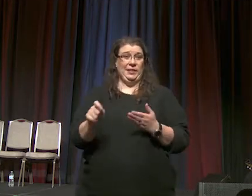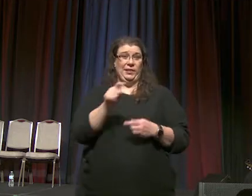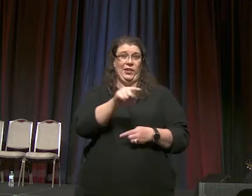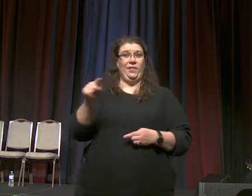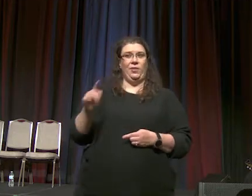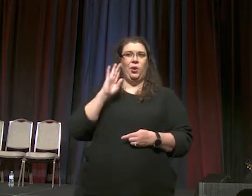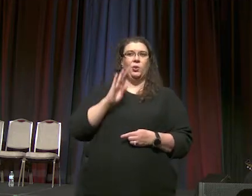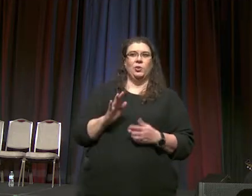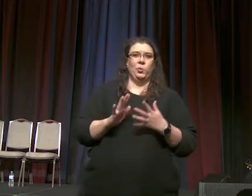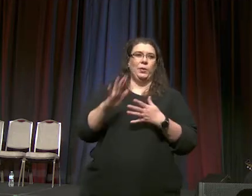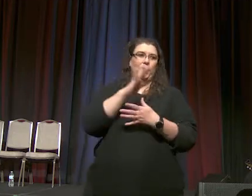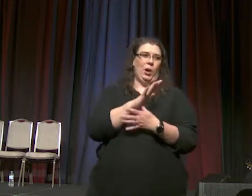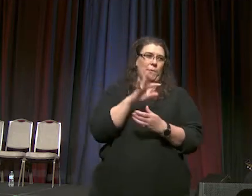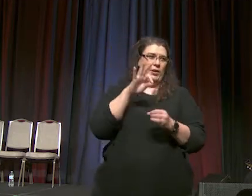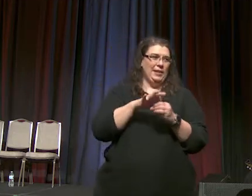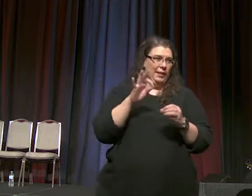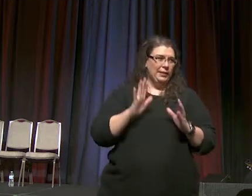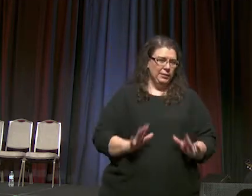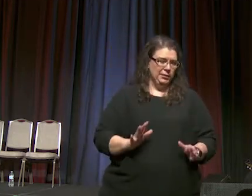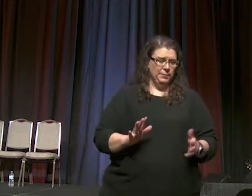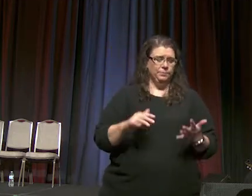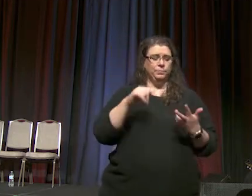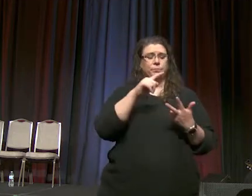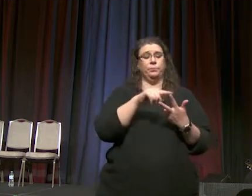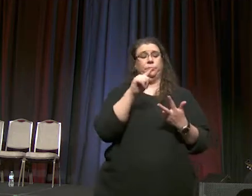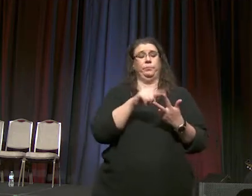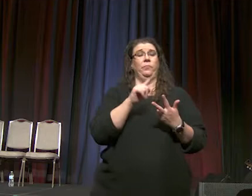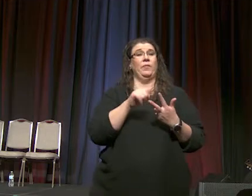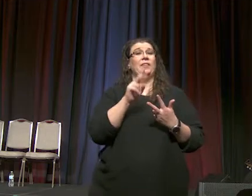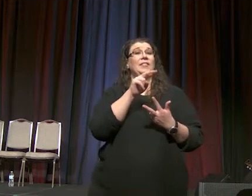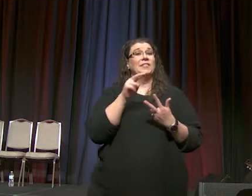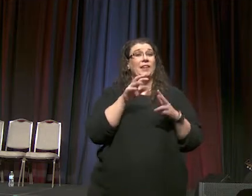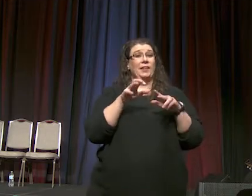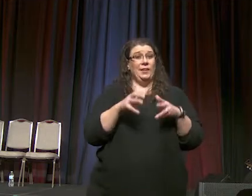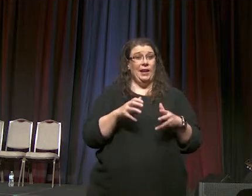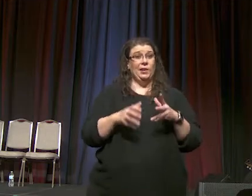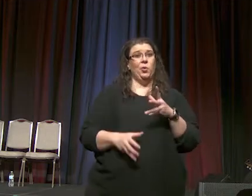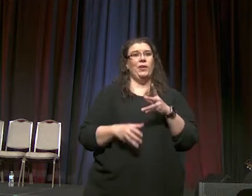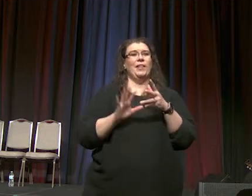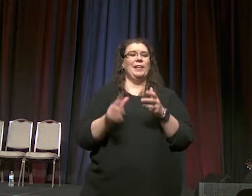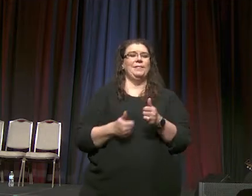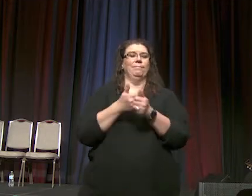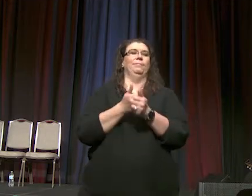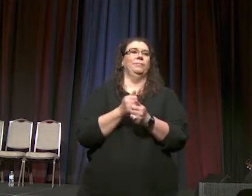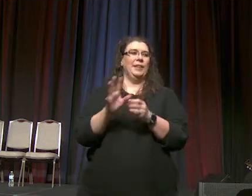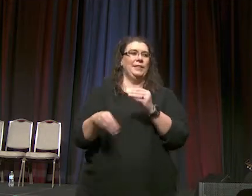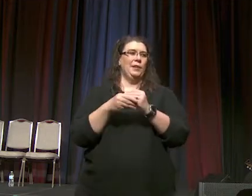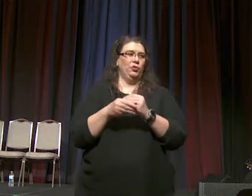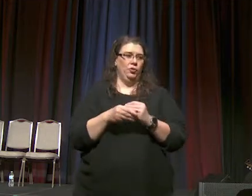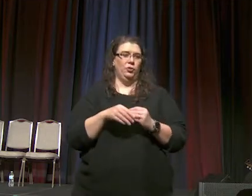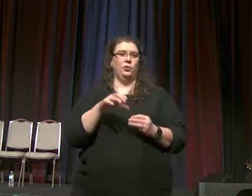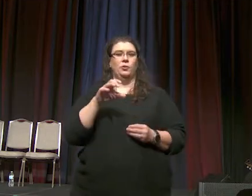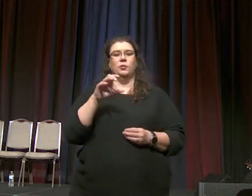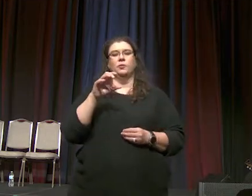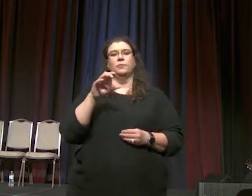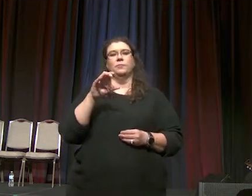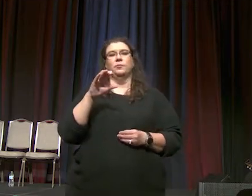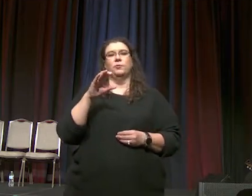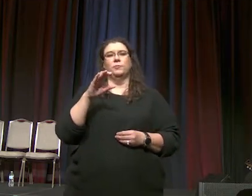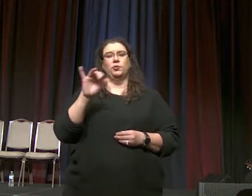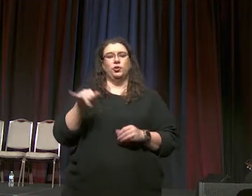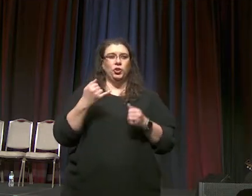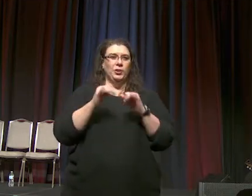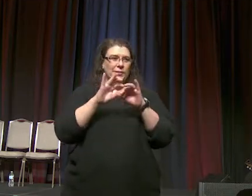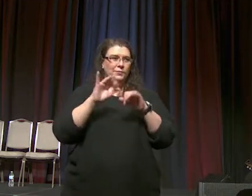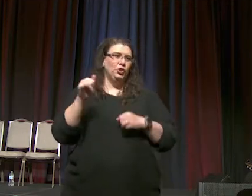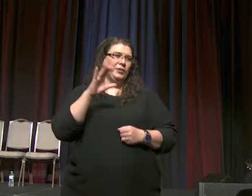be primary delegates. A second category, the additional jurisdictional or central conference delegates. And